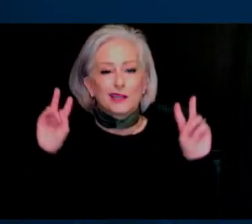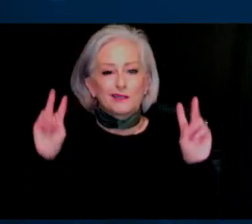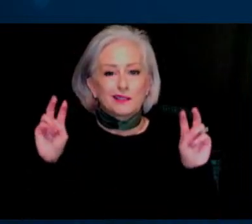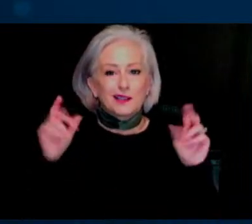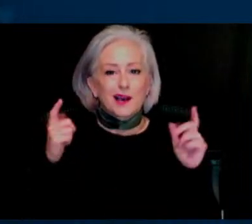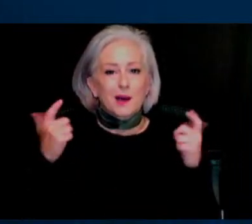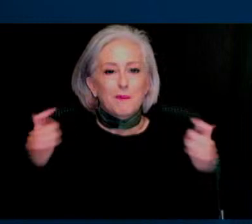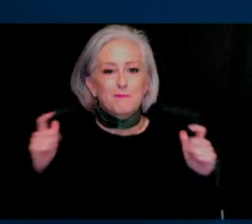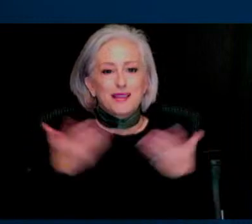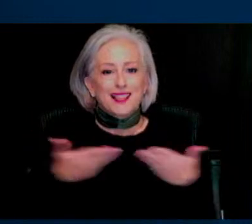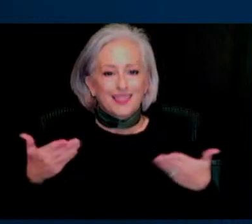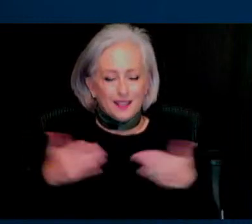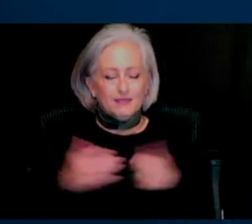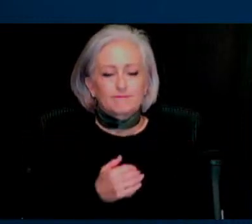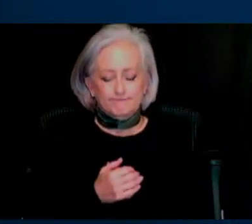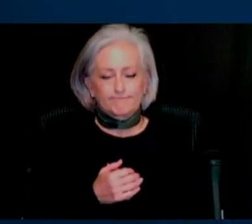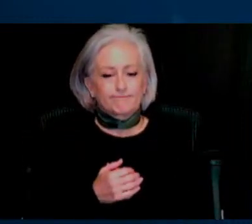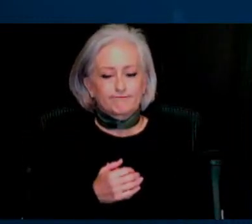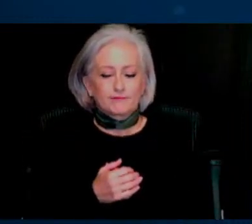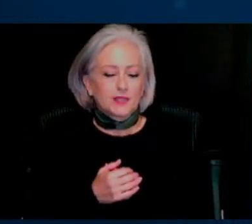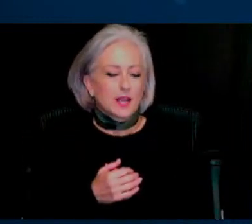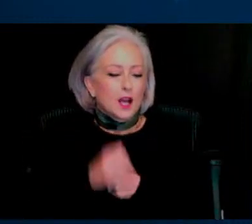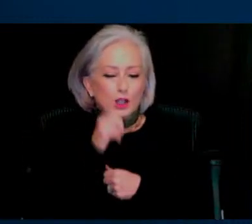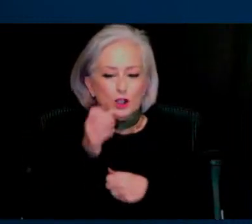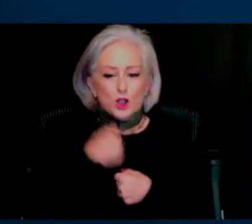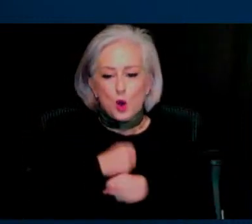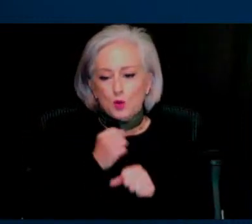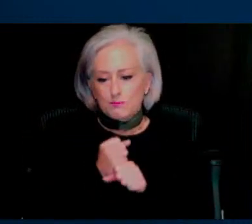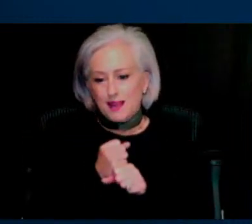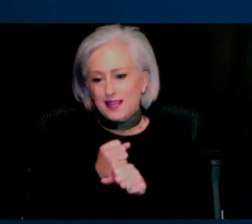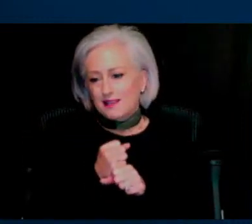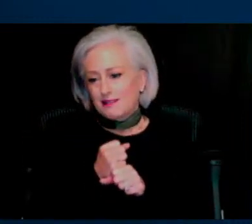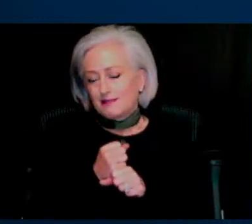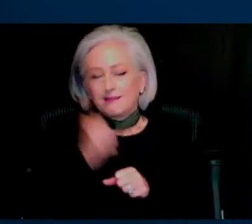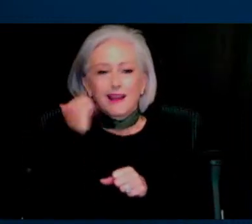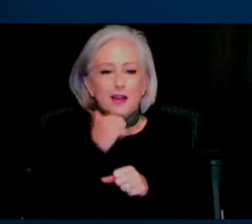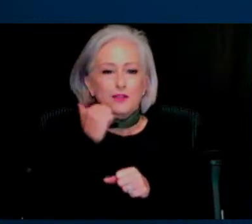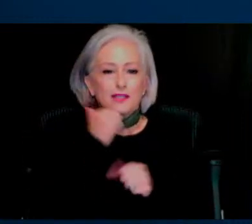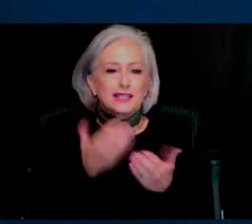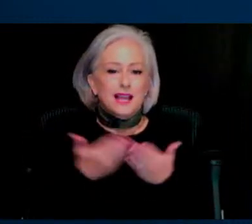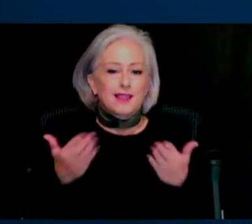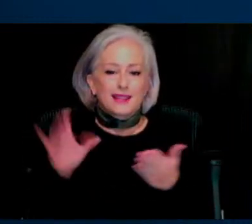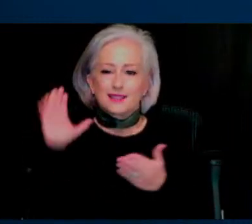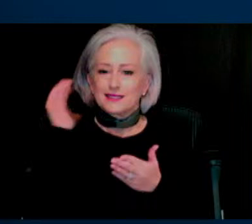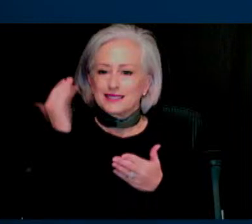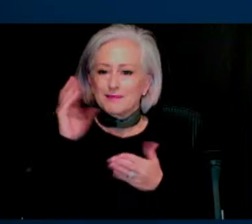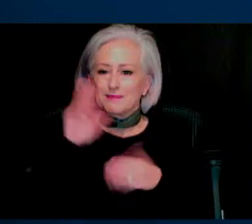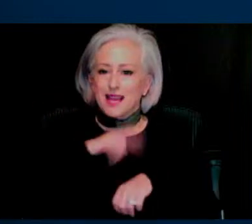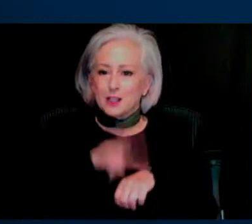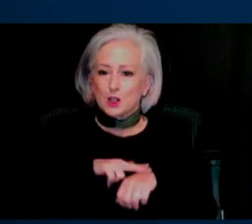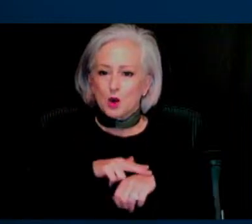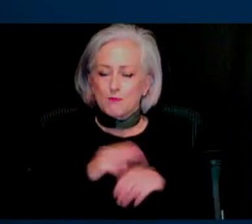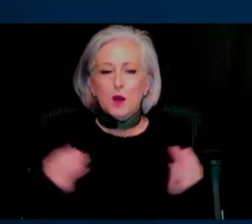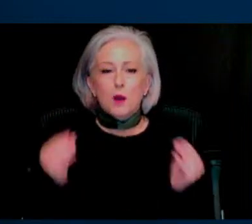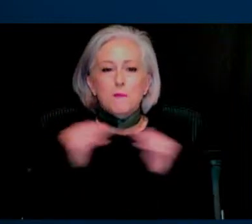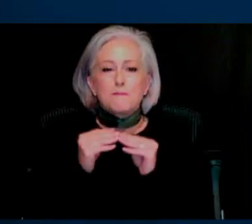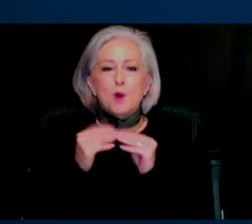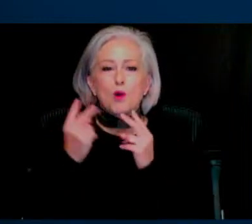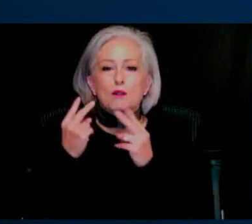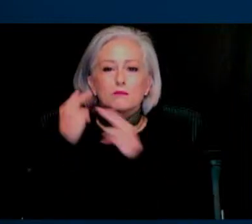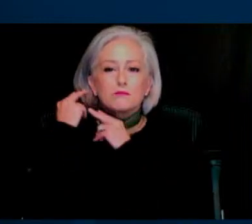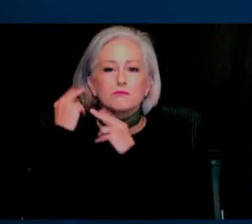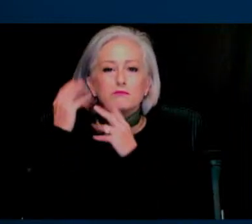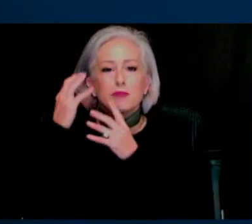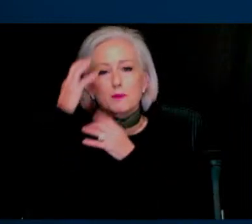Don't make the things that you do every day that seem like the norm more memorable, more of a connection. What do you mean by that?